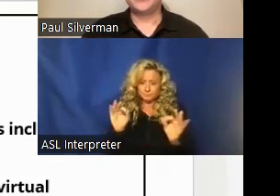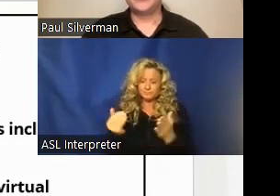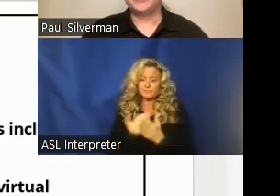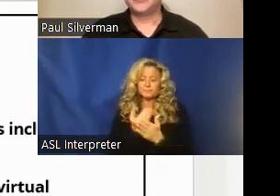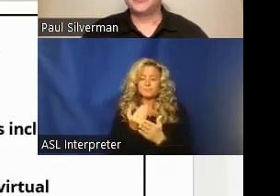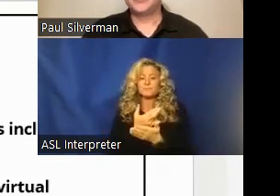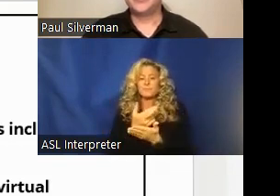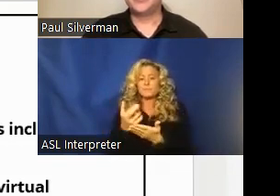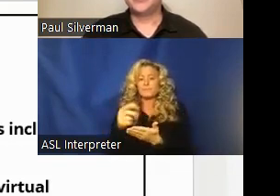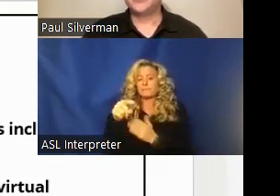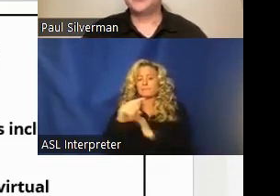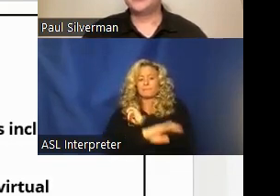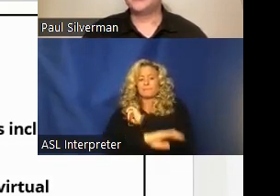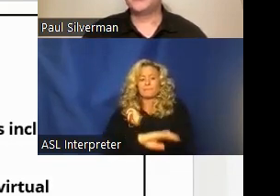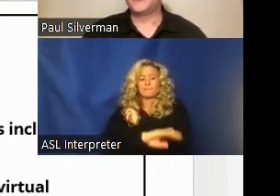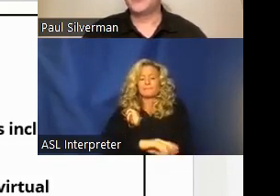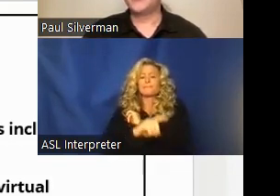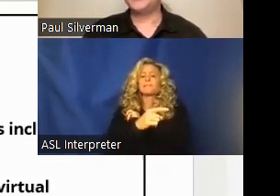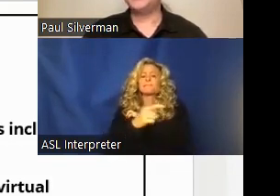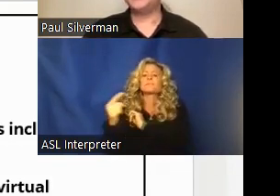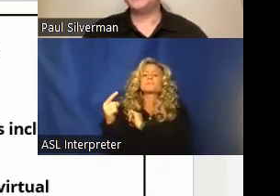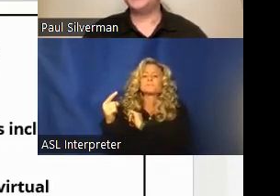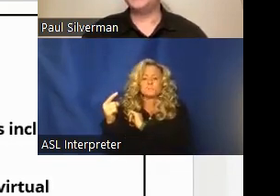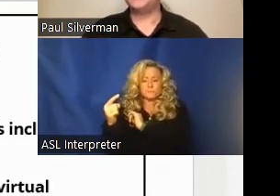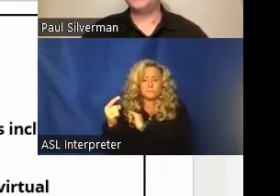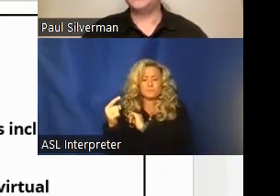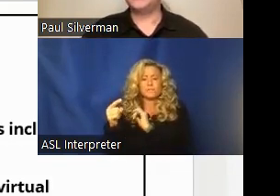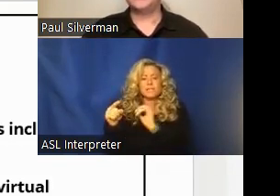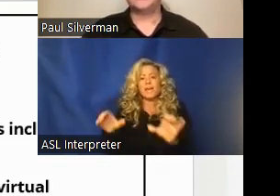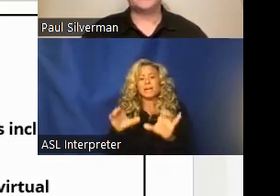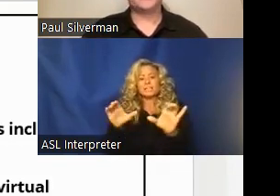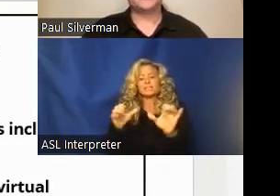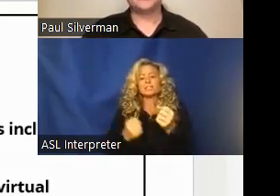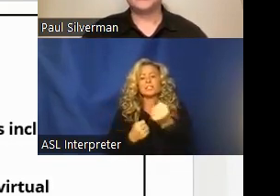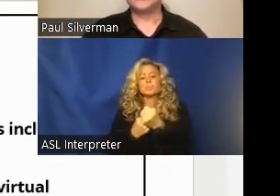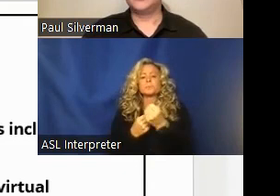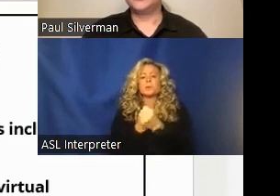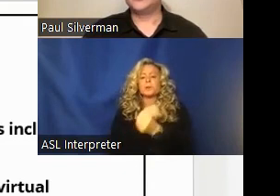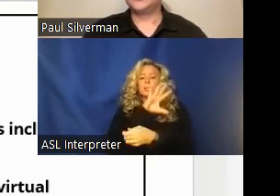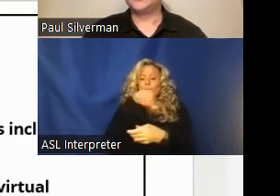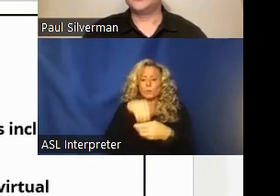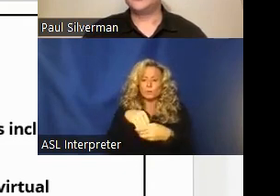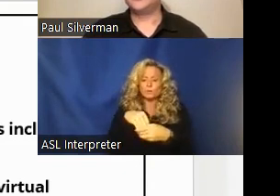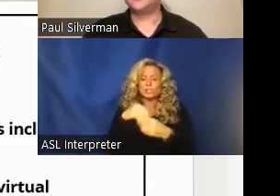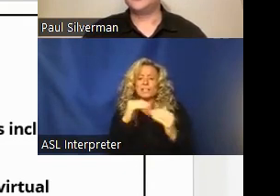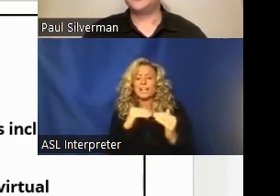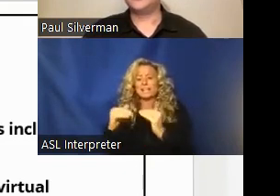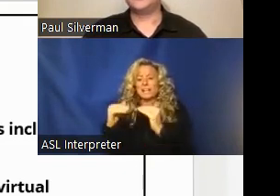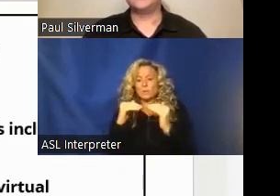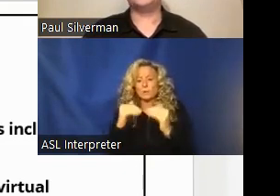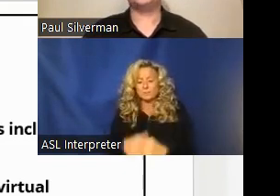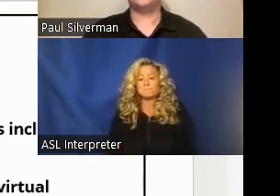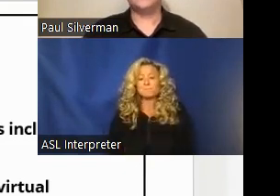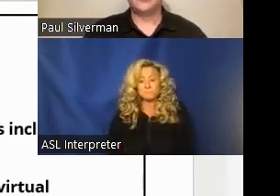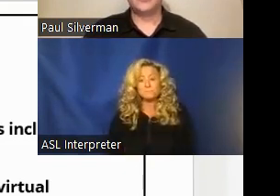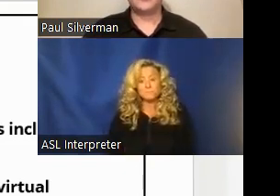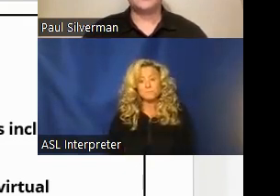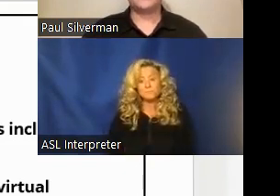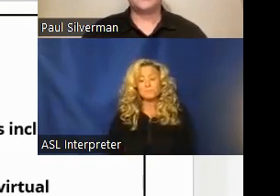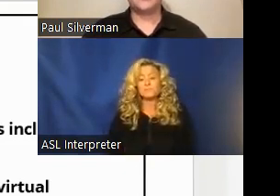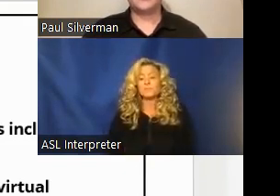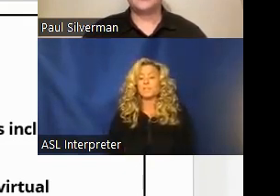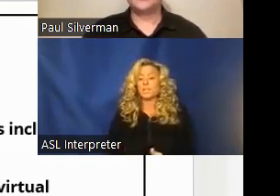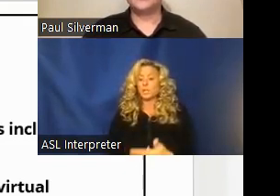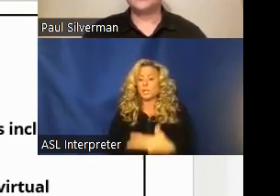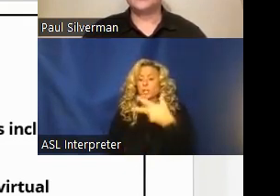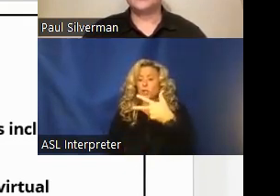this fall. The first one is some activities to promote inclusion and equity. And these are in a